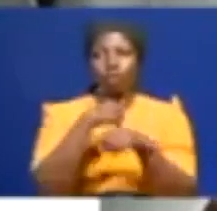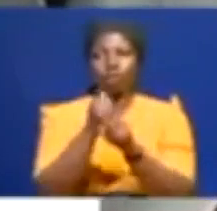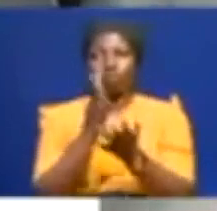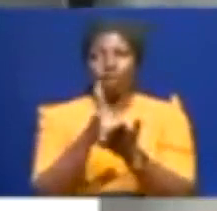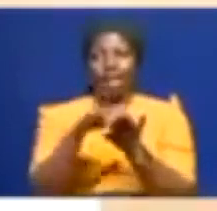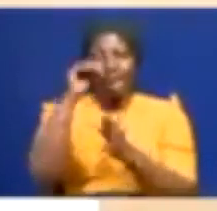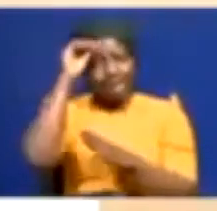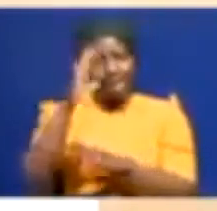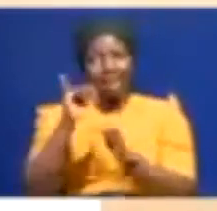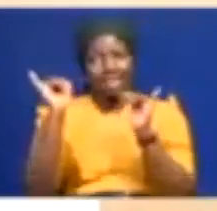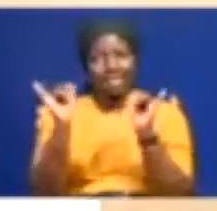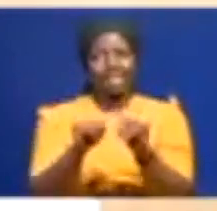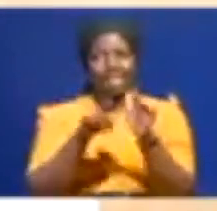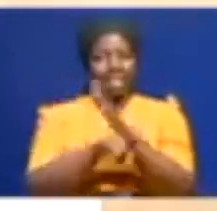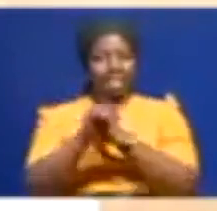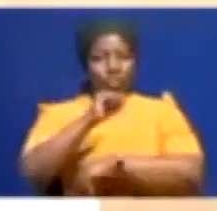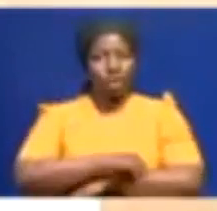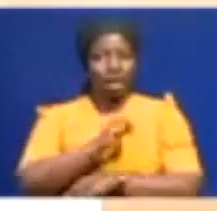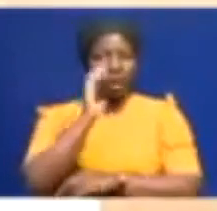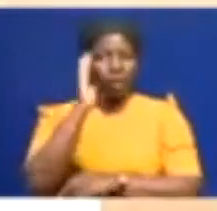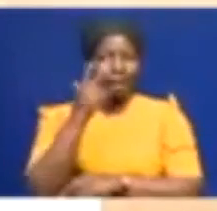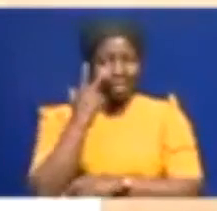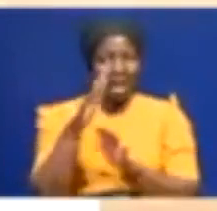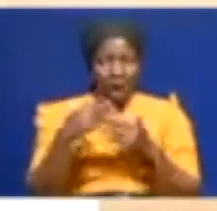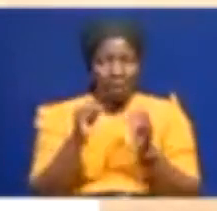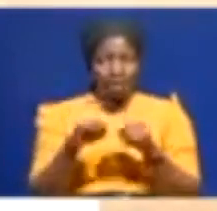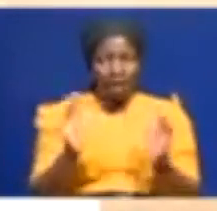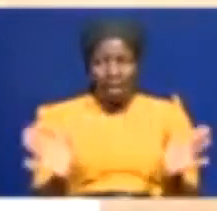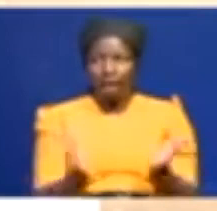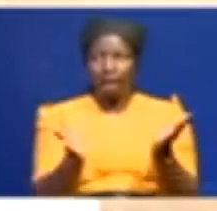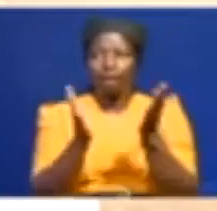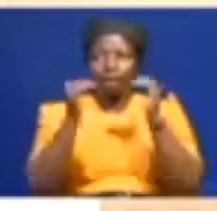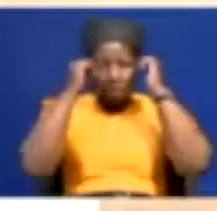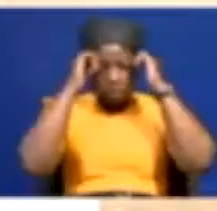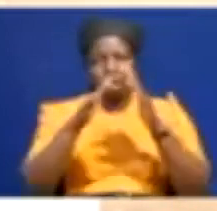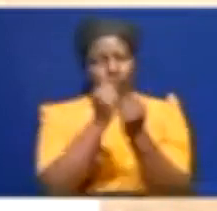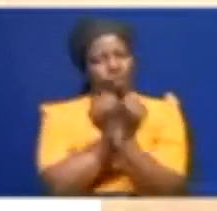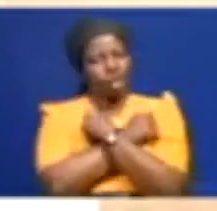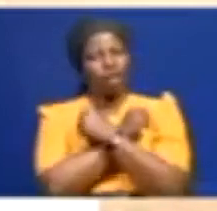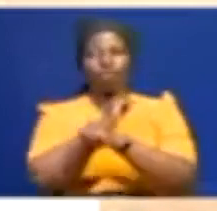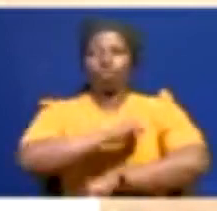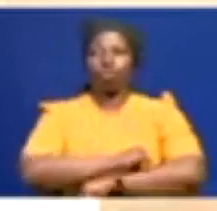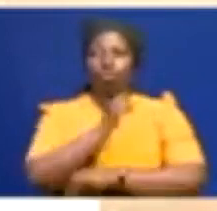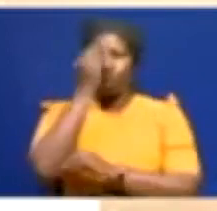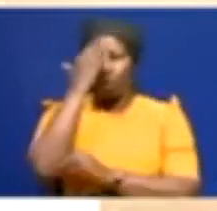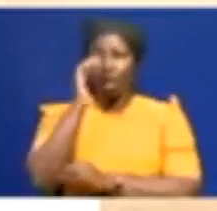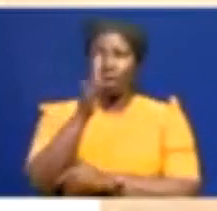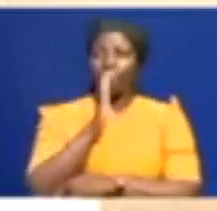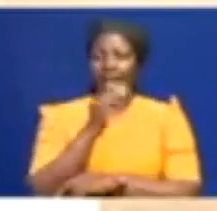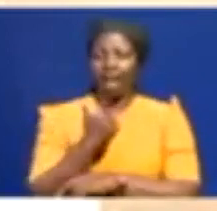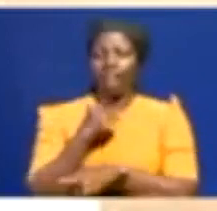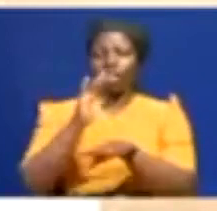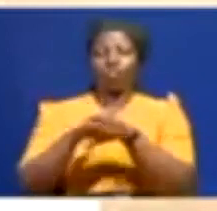learners in school. And we see how we can encourage the students to love school because they'll be having the good things